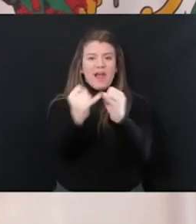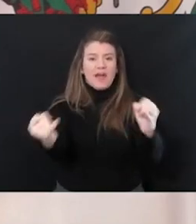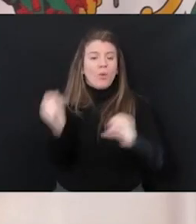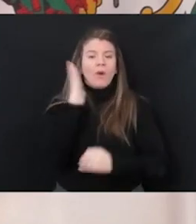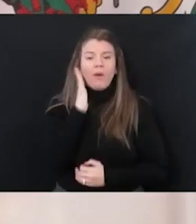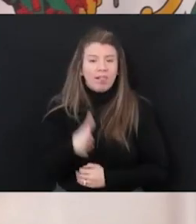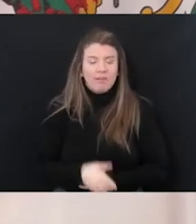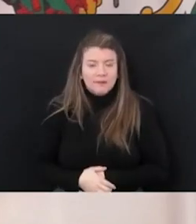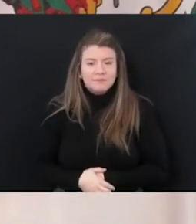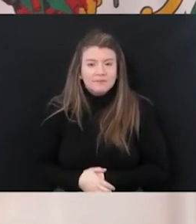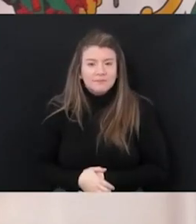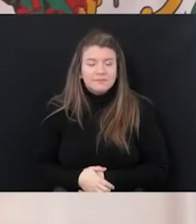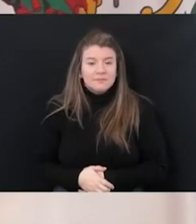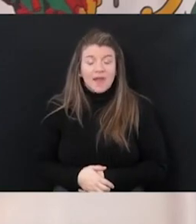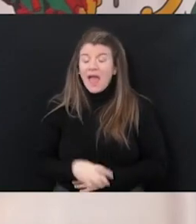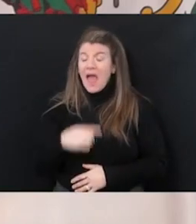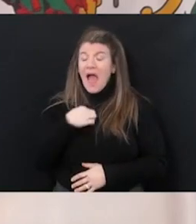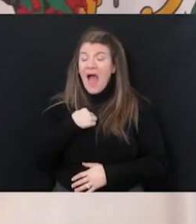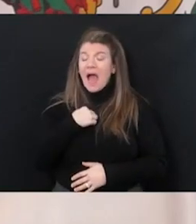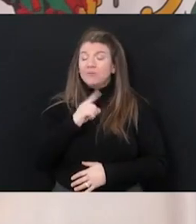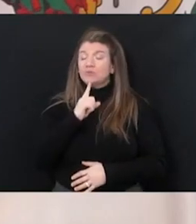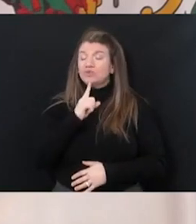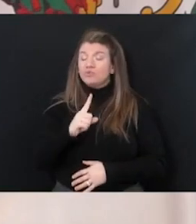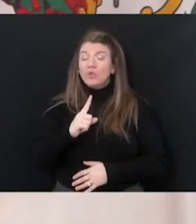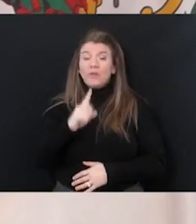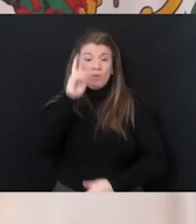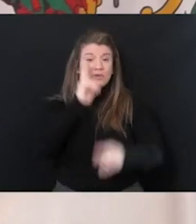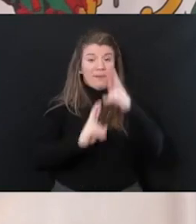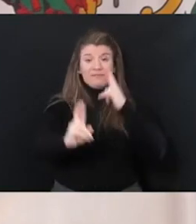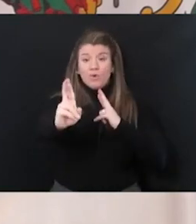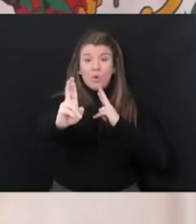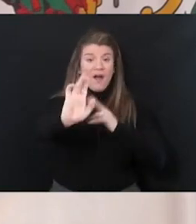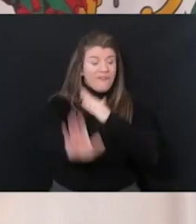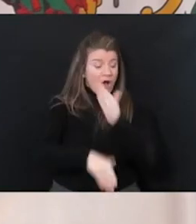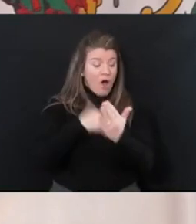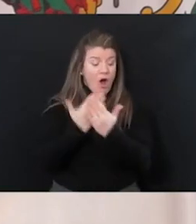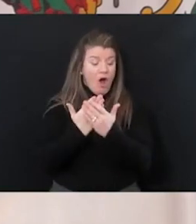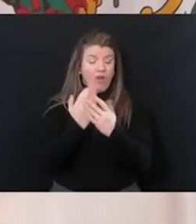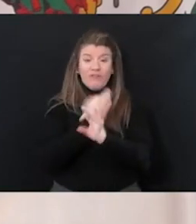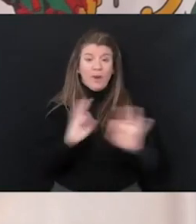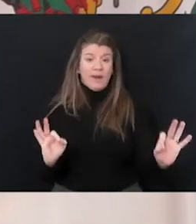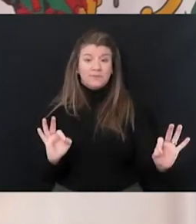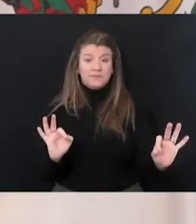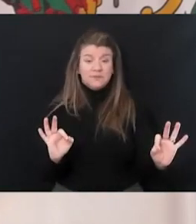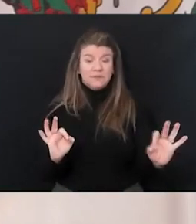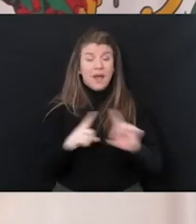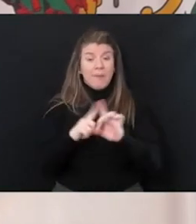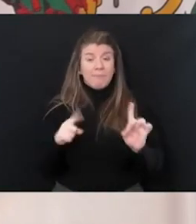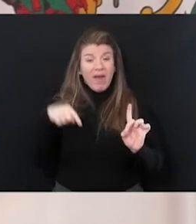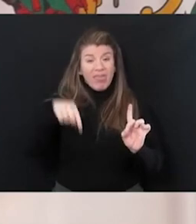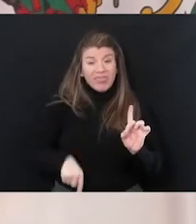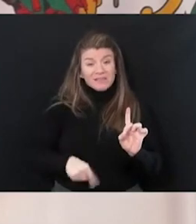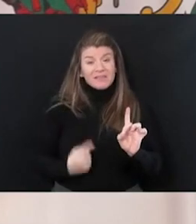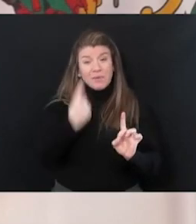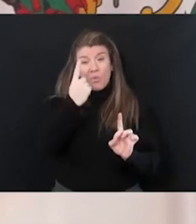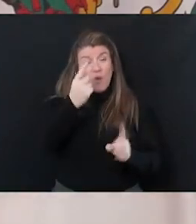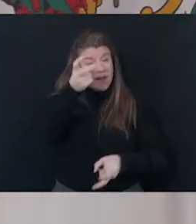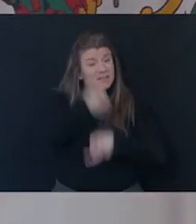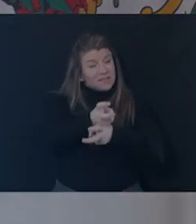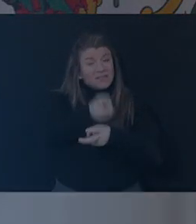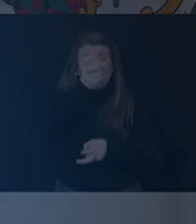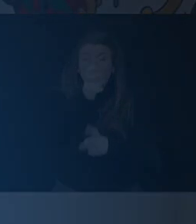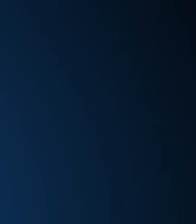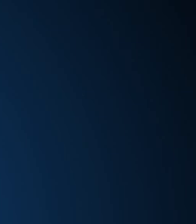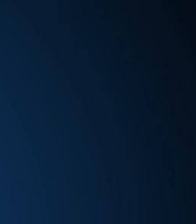respectful of all of our freedoms, but this has been one, one tough go of it, has it not?